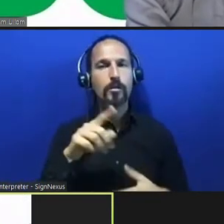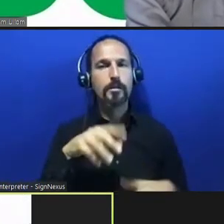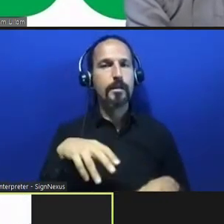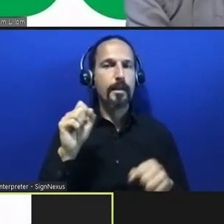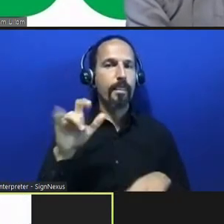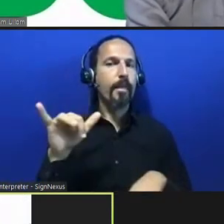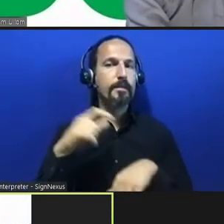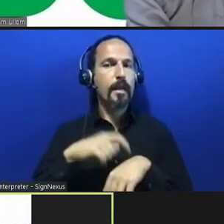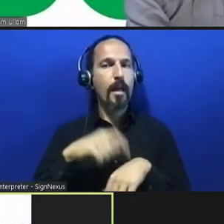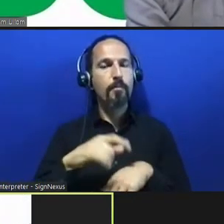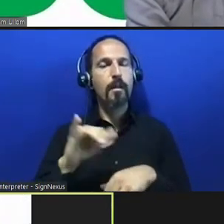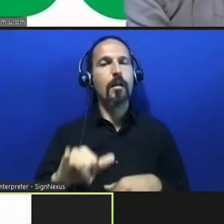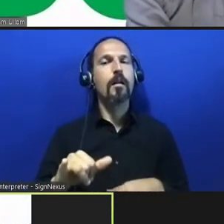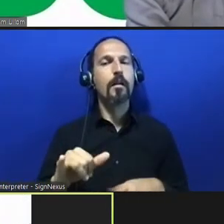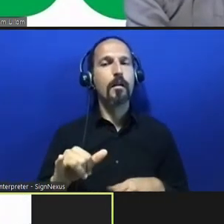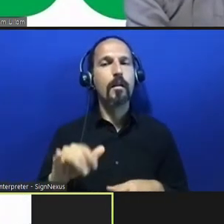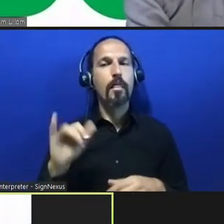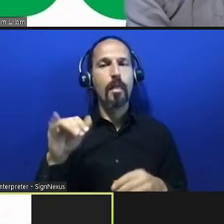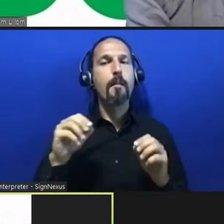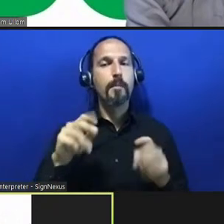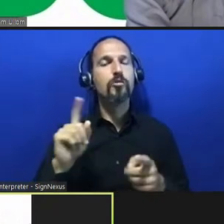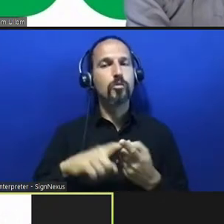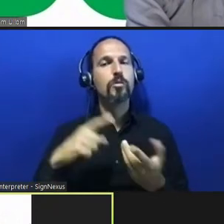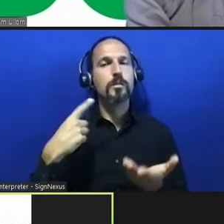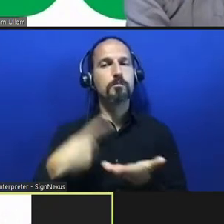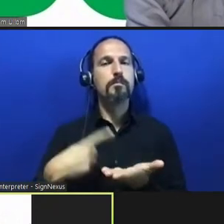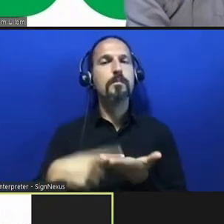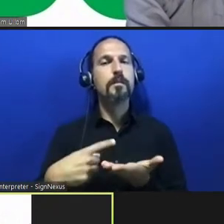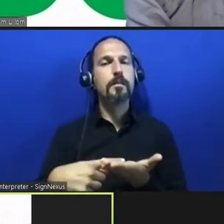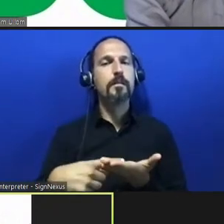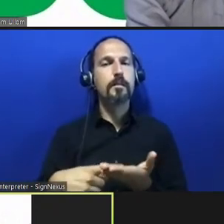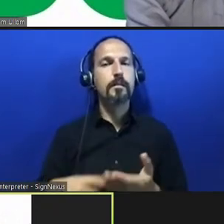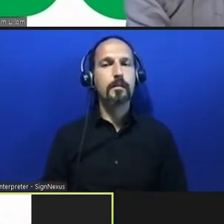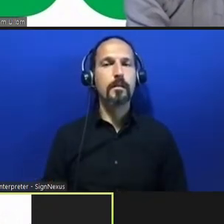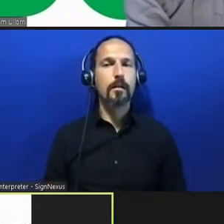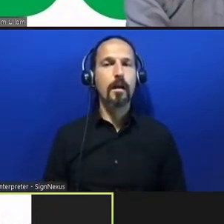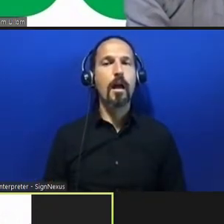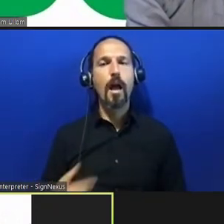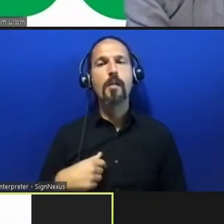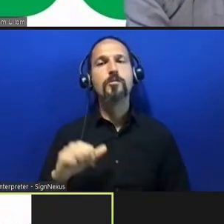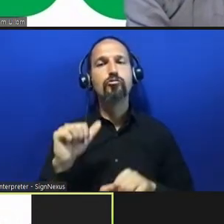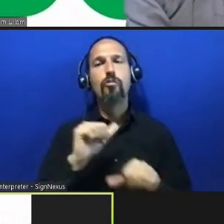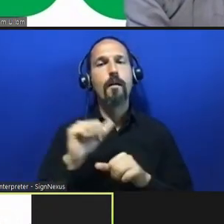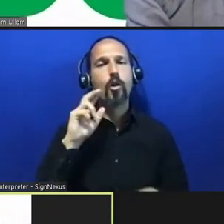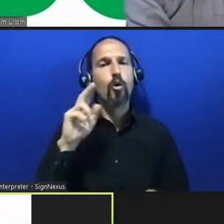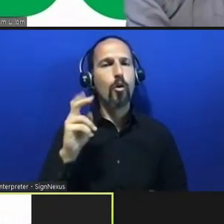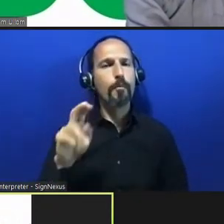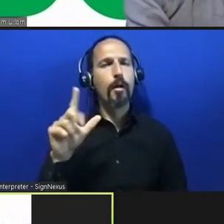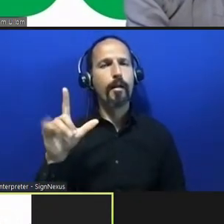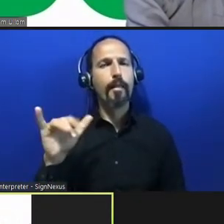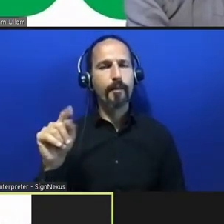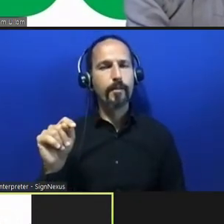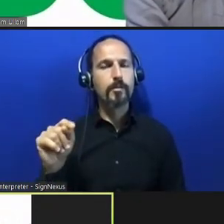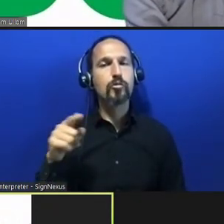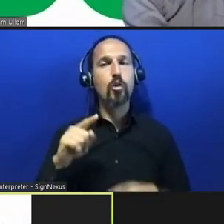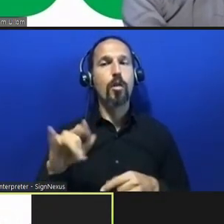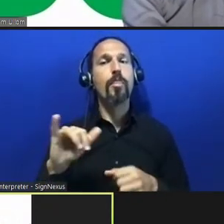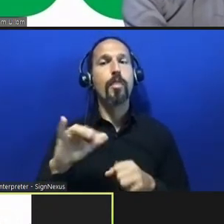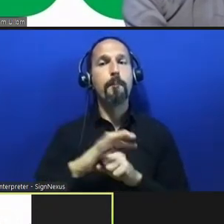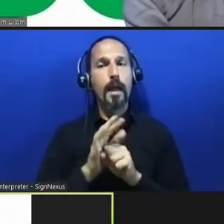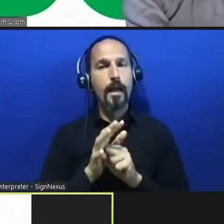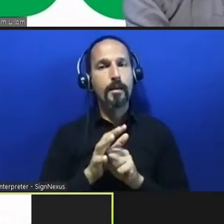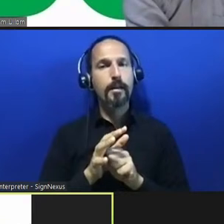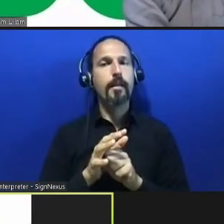our time or giving it up the opportunity to speak um I drive for for Uber for Lyft um during the pandemic